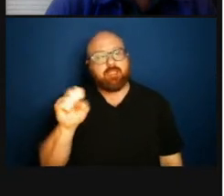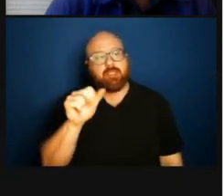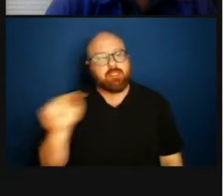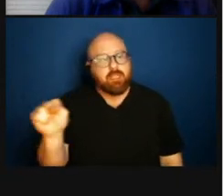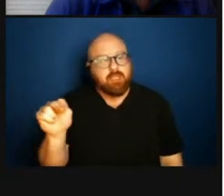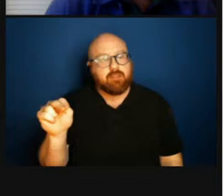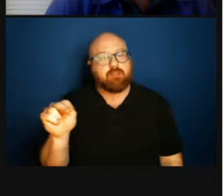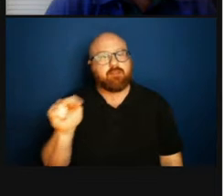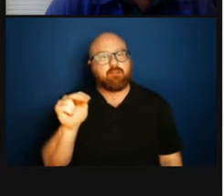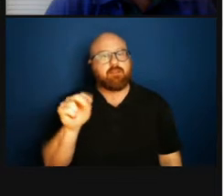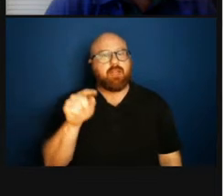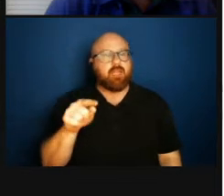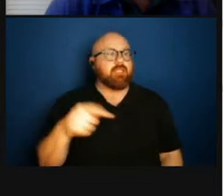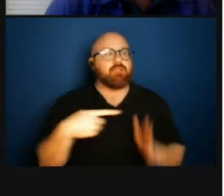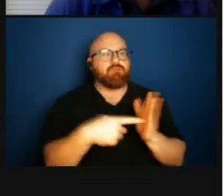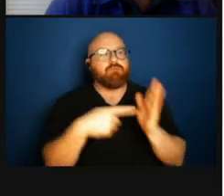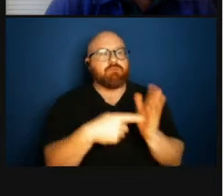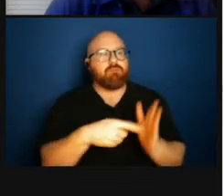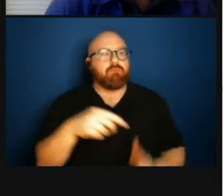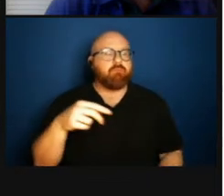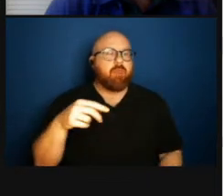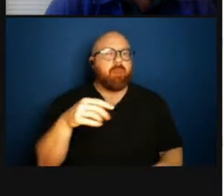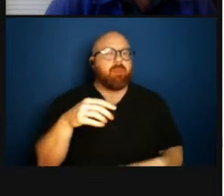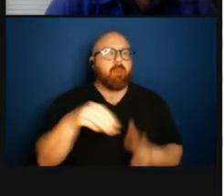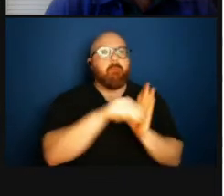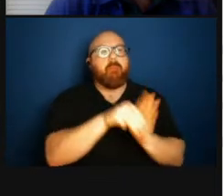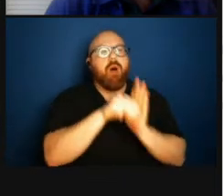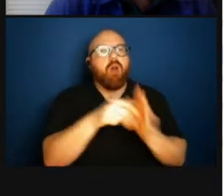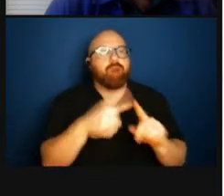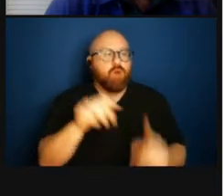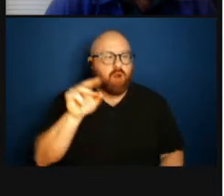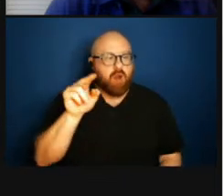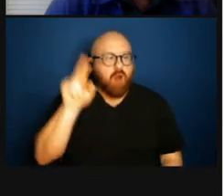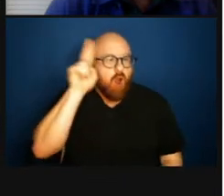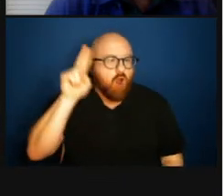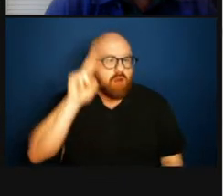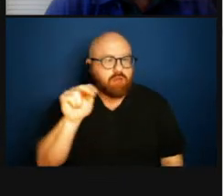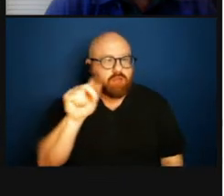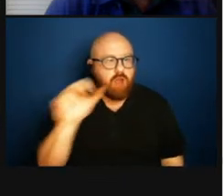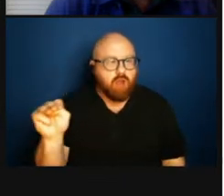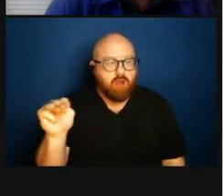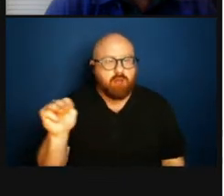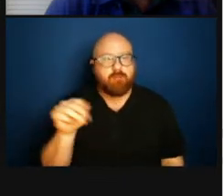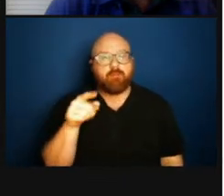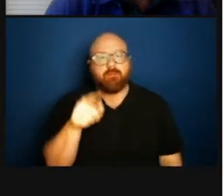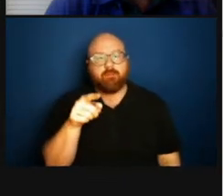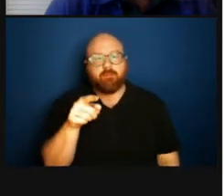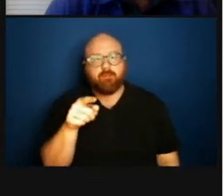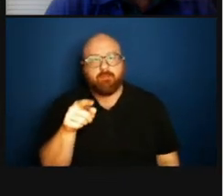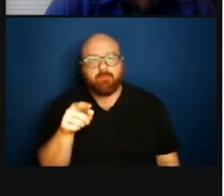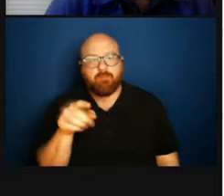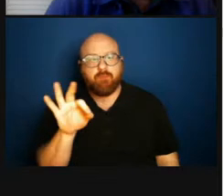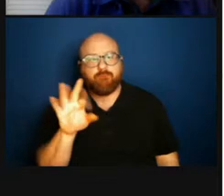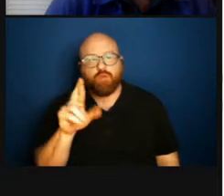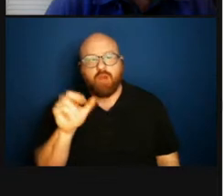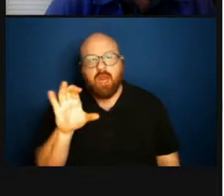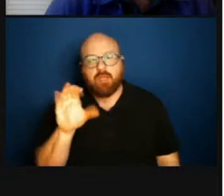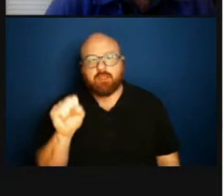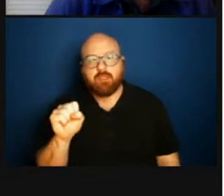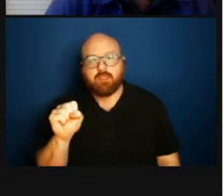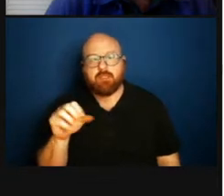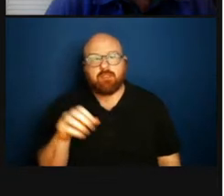Tom. Next. Frances Harper, the first published Black female writer. And